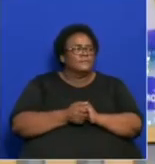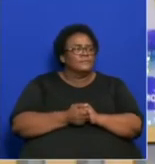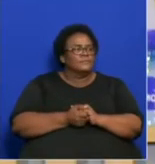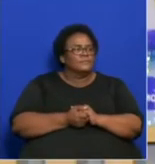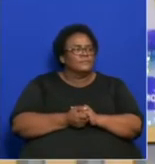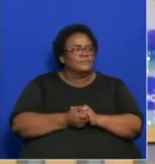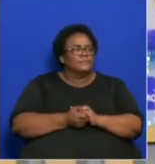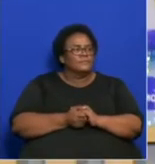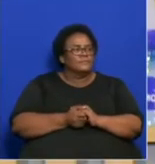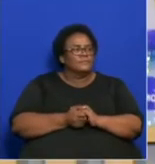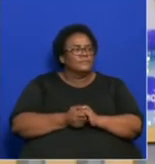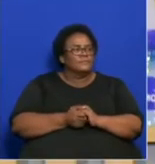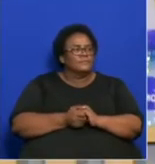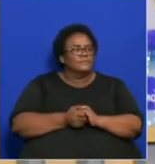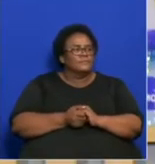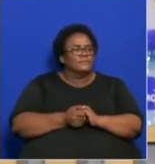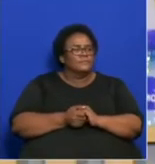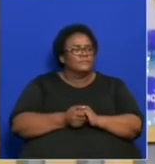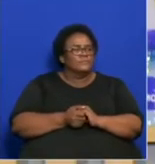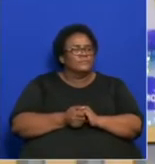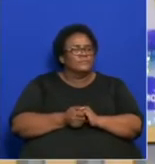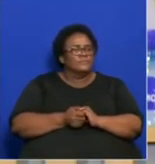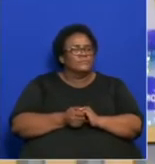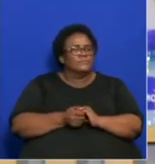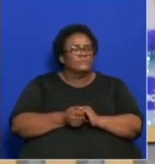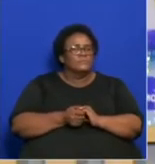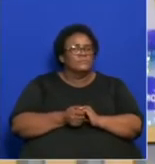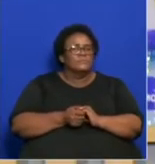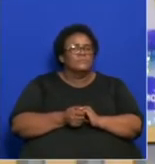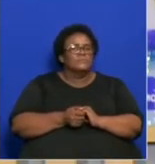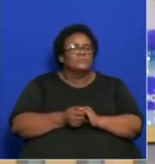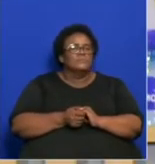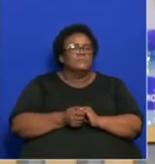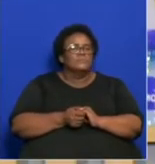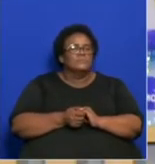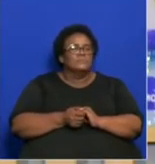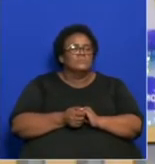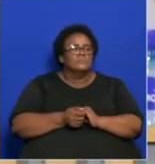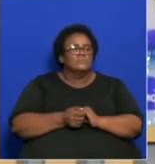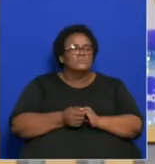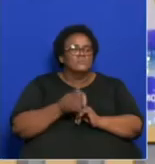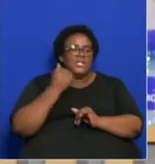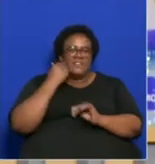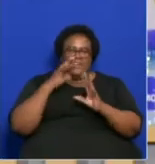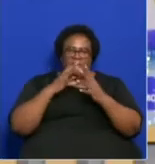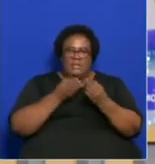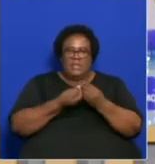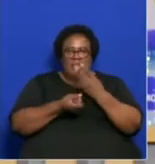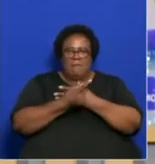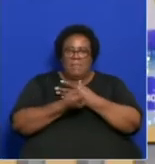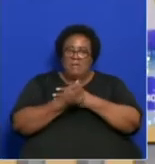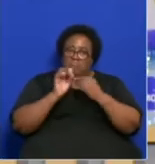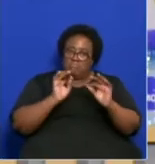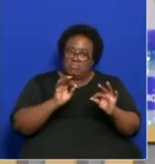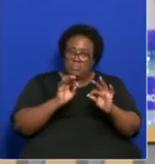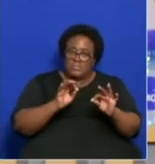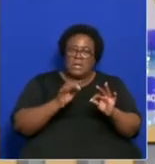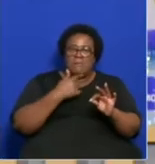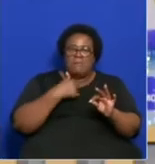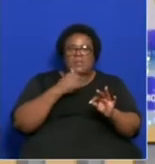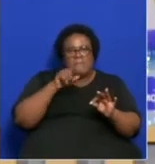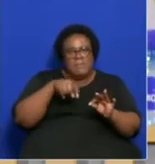I was treated accordingly, right, I should have participated Somebody should